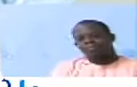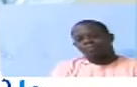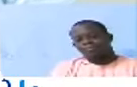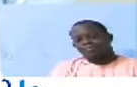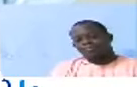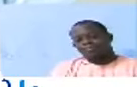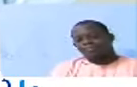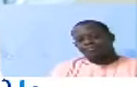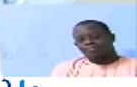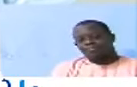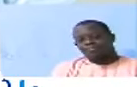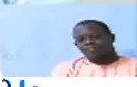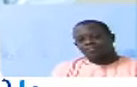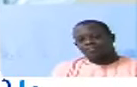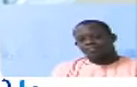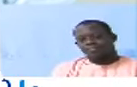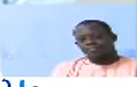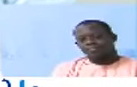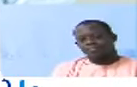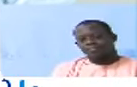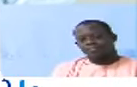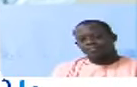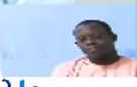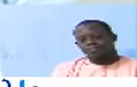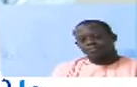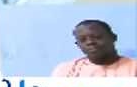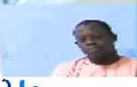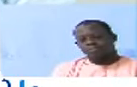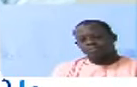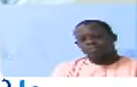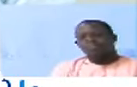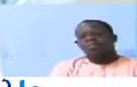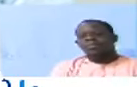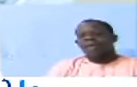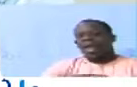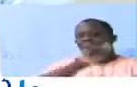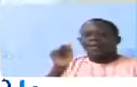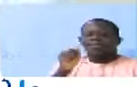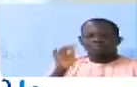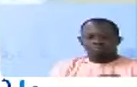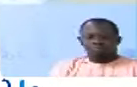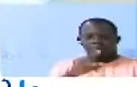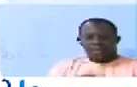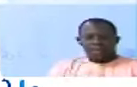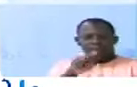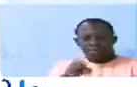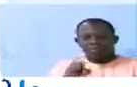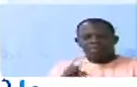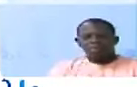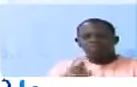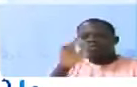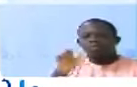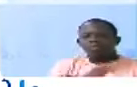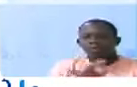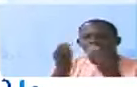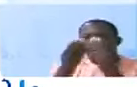And during this period, were you granted any bail? Ila in case ni wicho